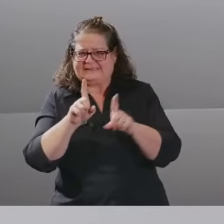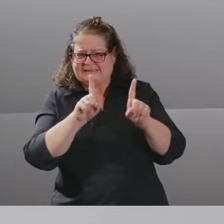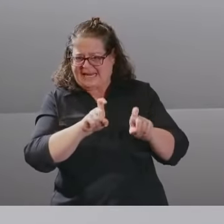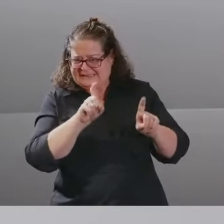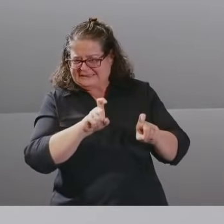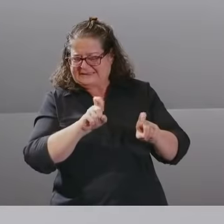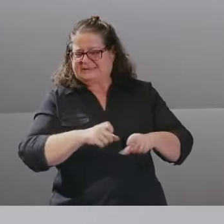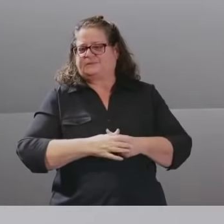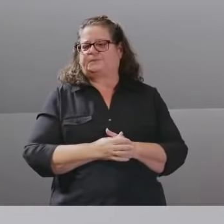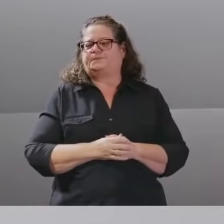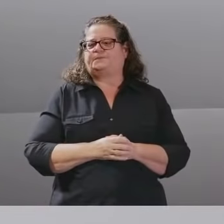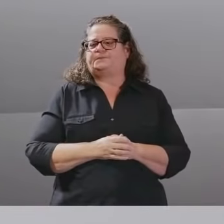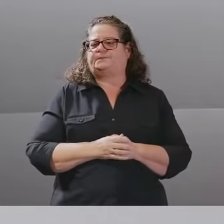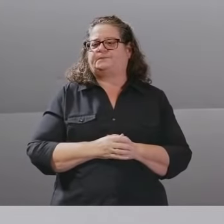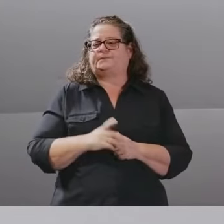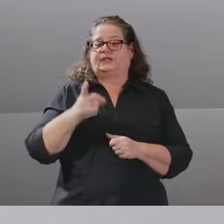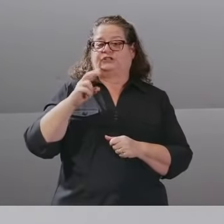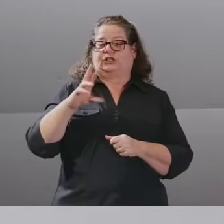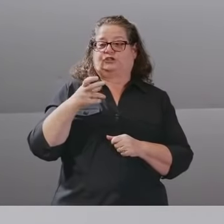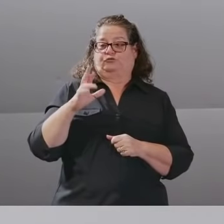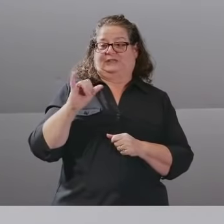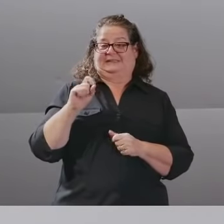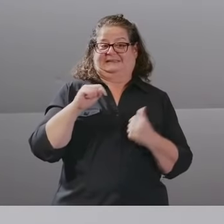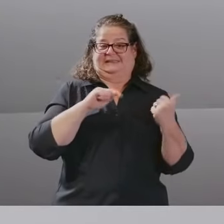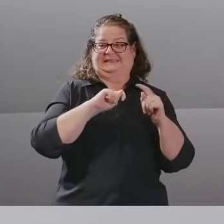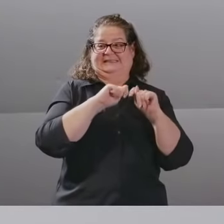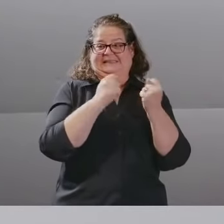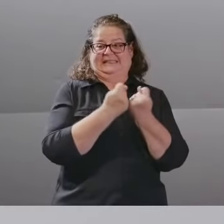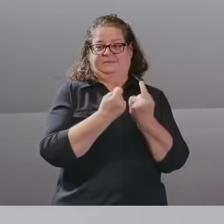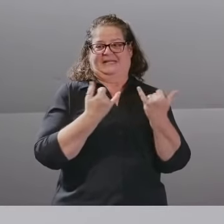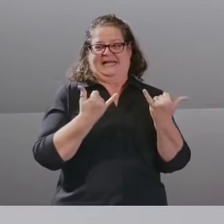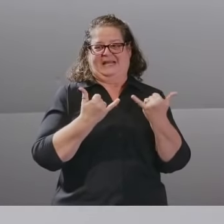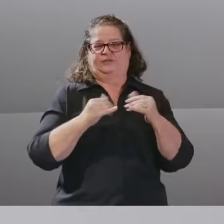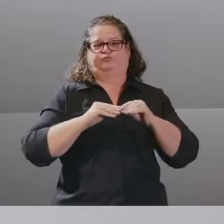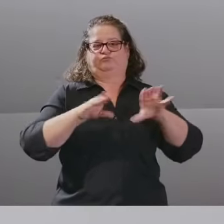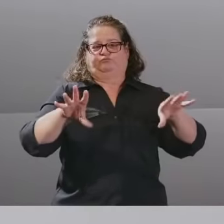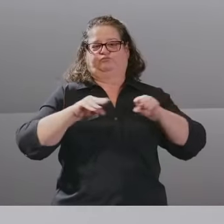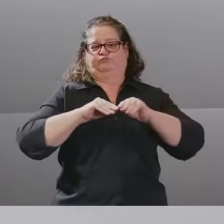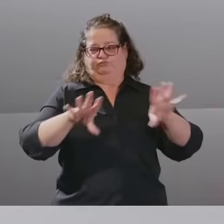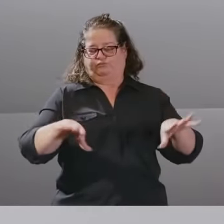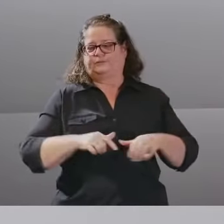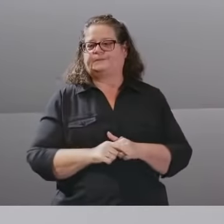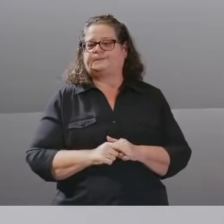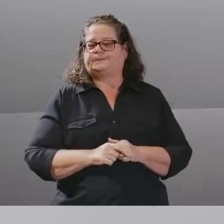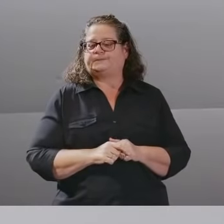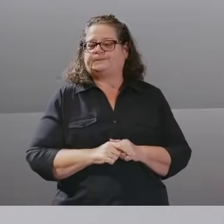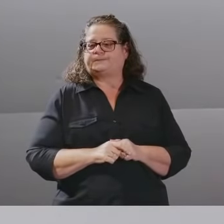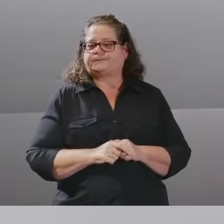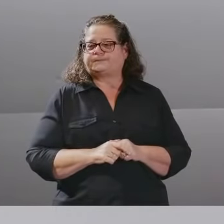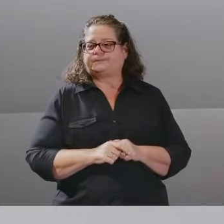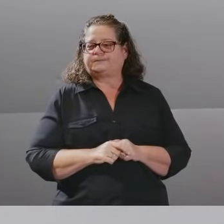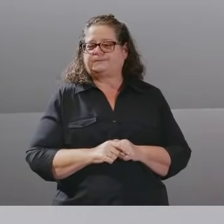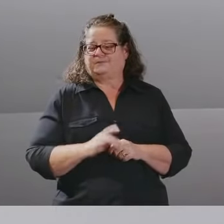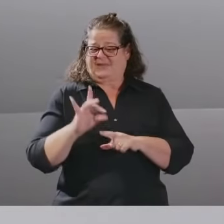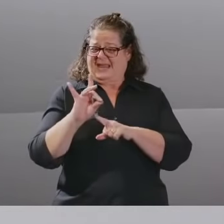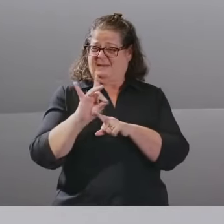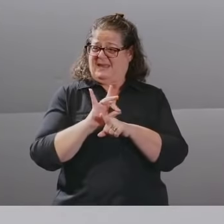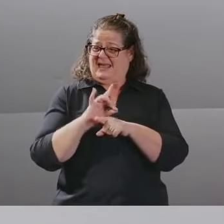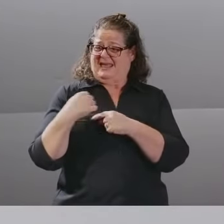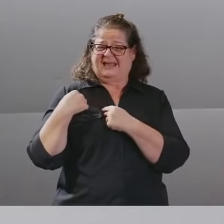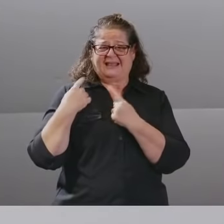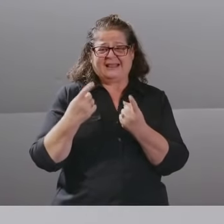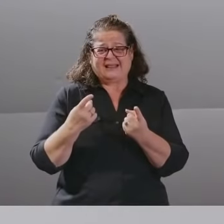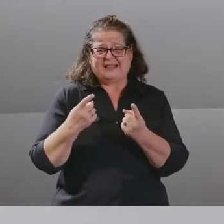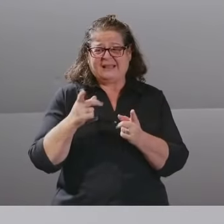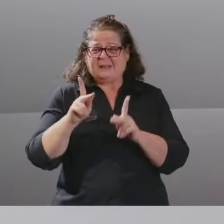the direction of Dr. Christ. And I know, over the last 8 months, there's been a lot of questions about how emergency management